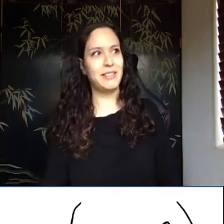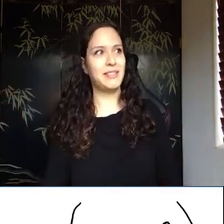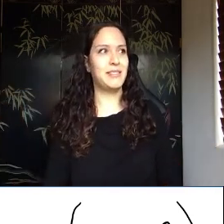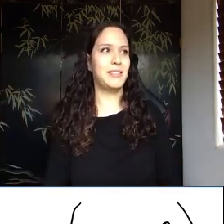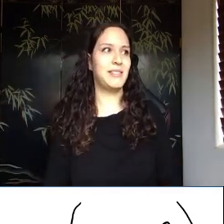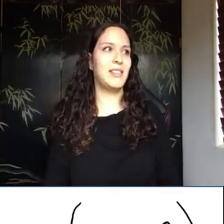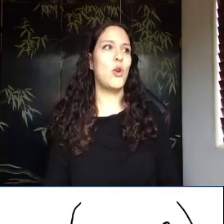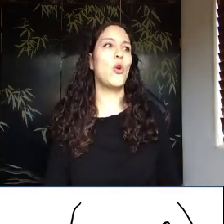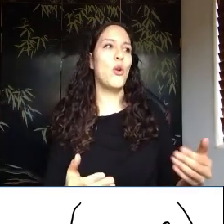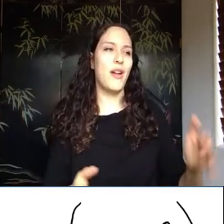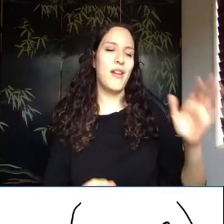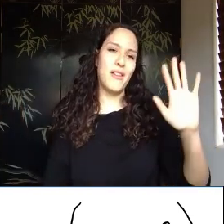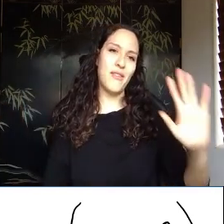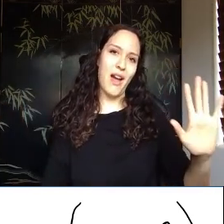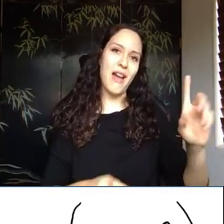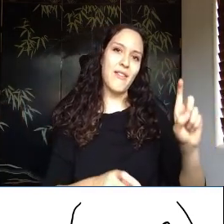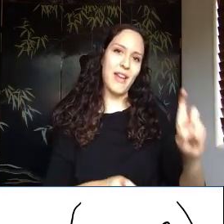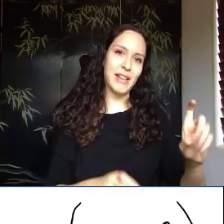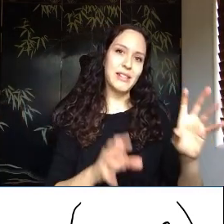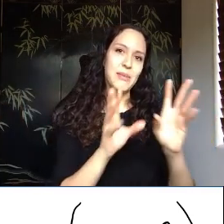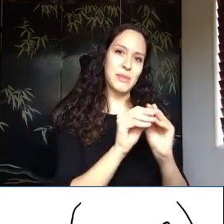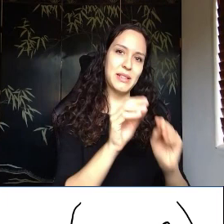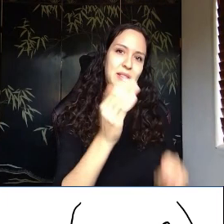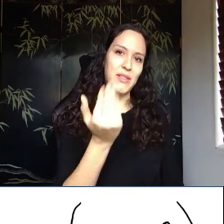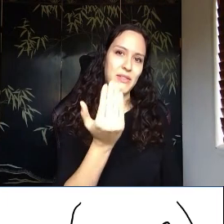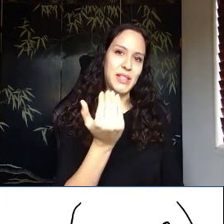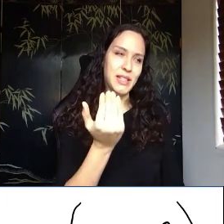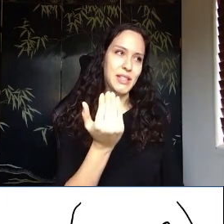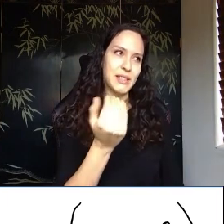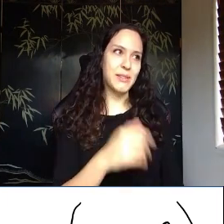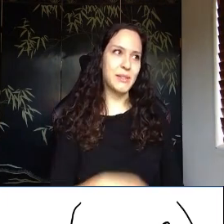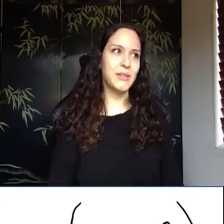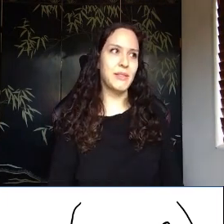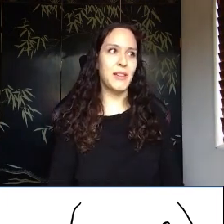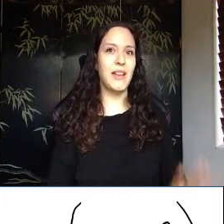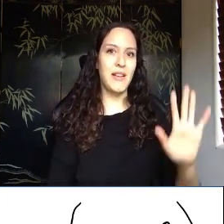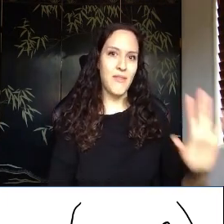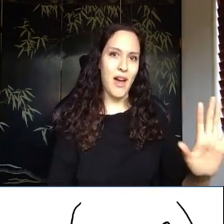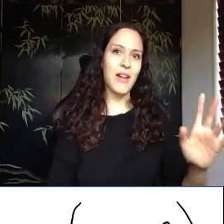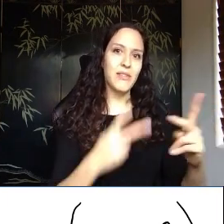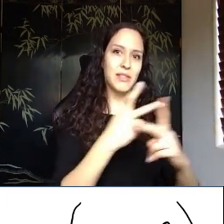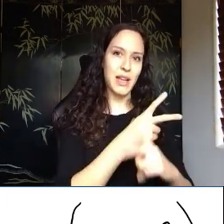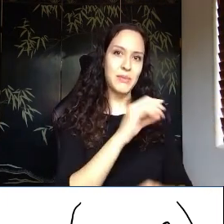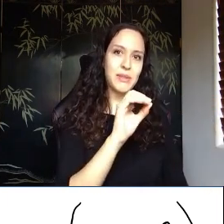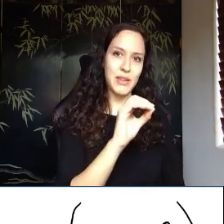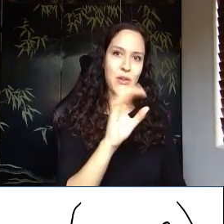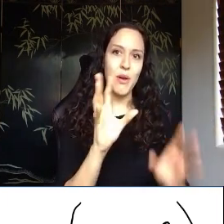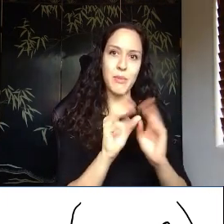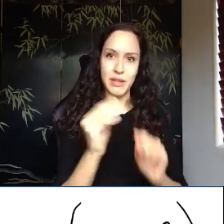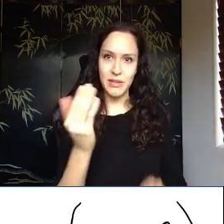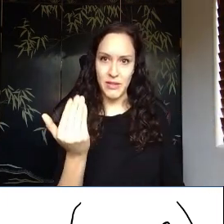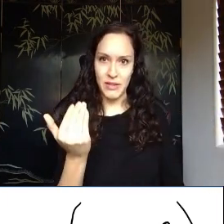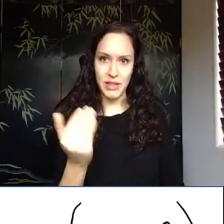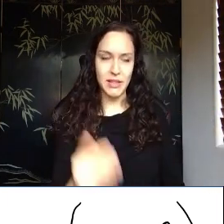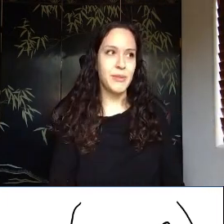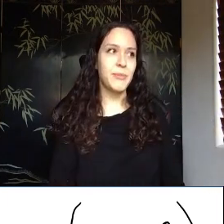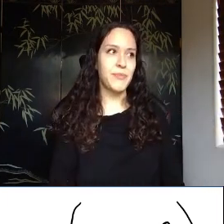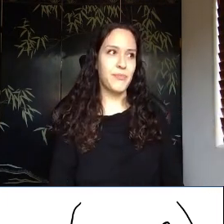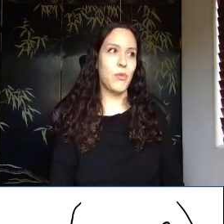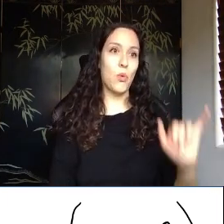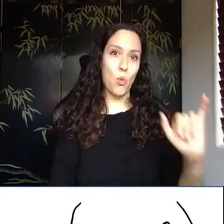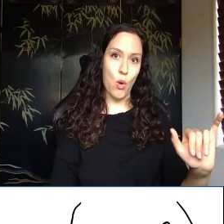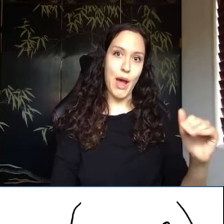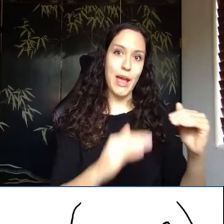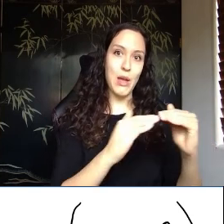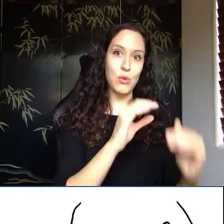equals 5x plus 15. Y equals 5 times 0 plus 15. Y